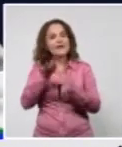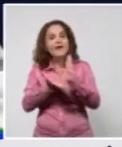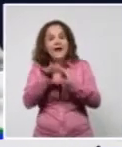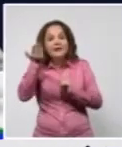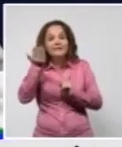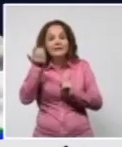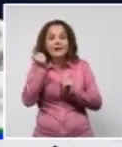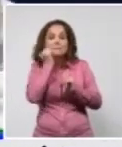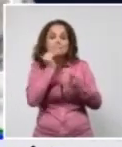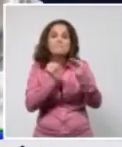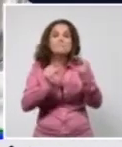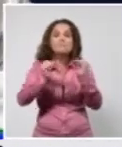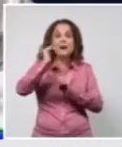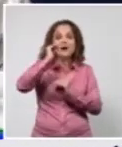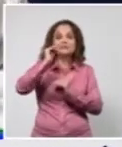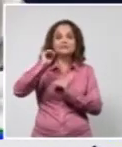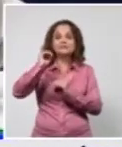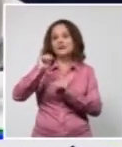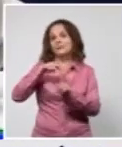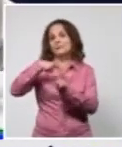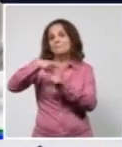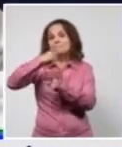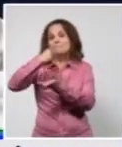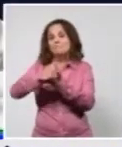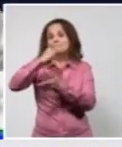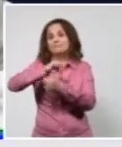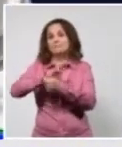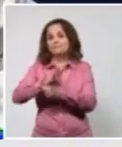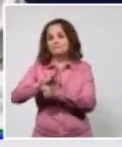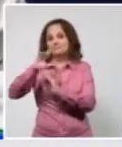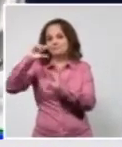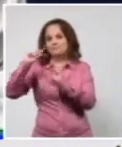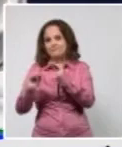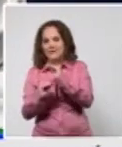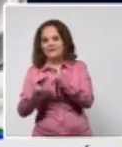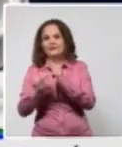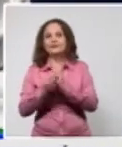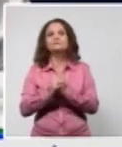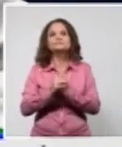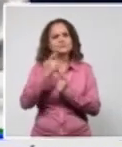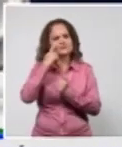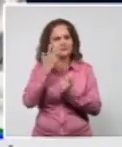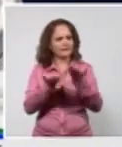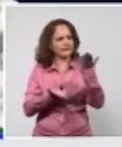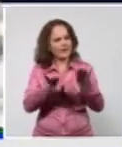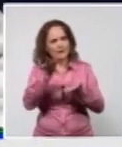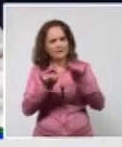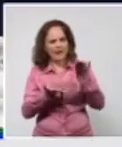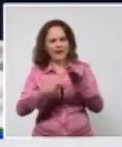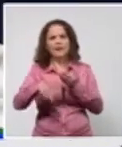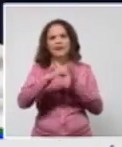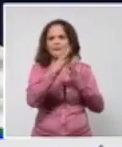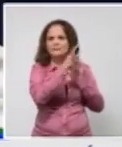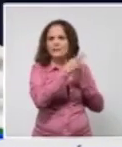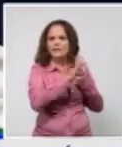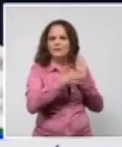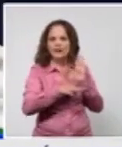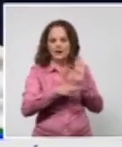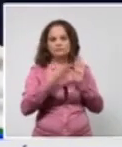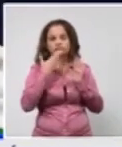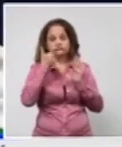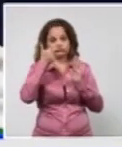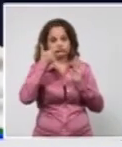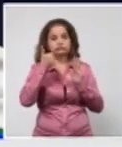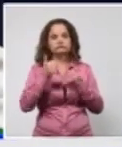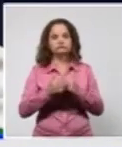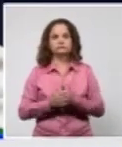4,866 patients, that is, the 88% of all diagnosed cases in Cuba recovered from the virus. We